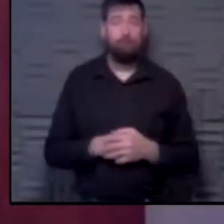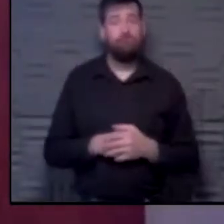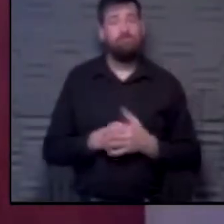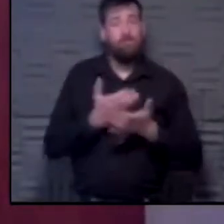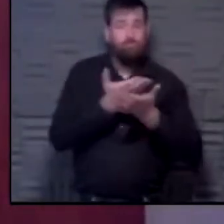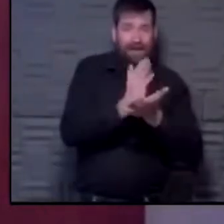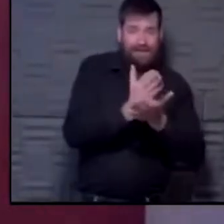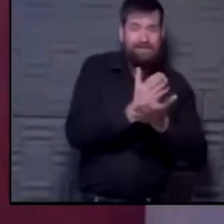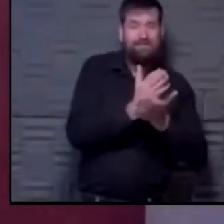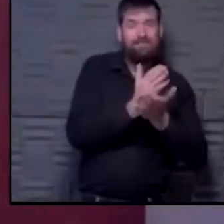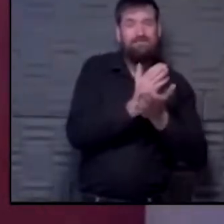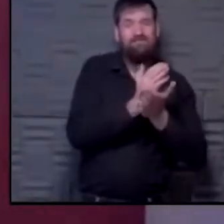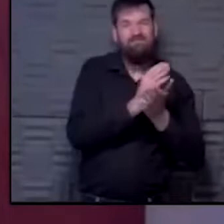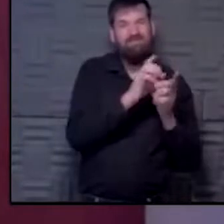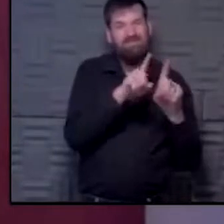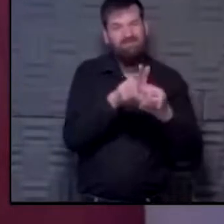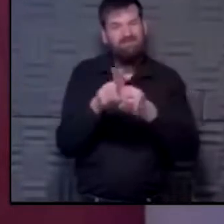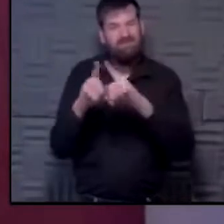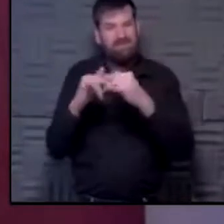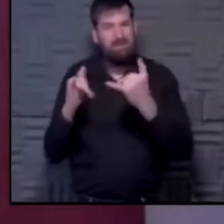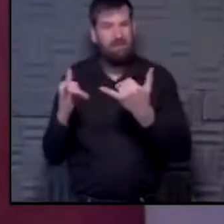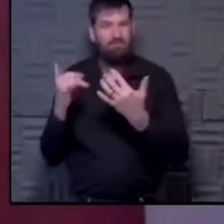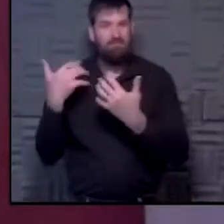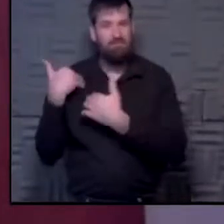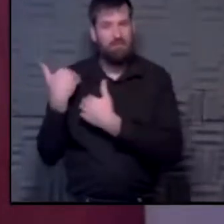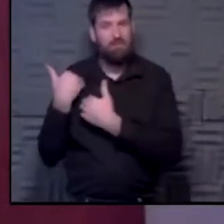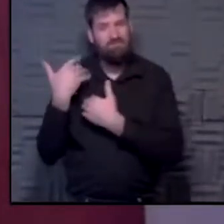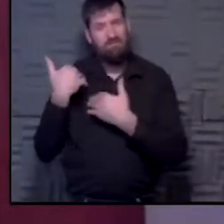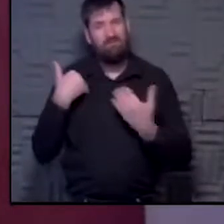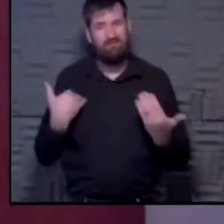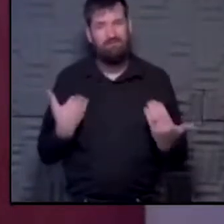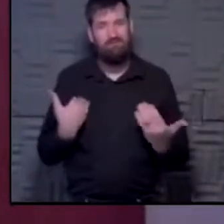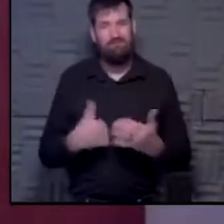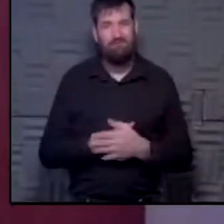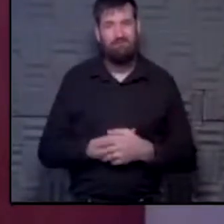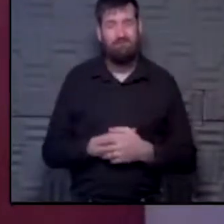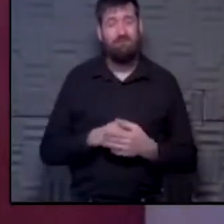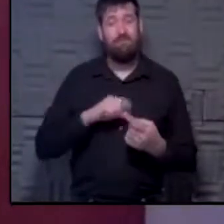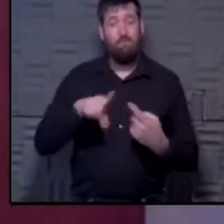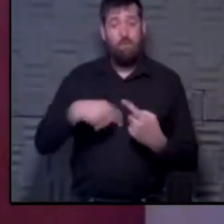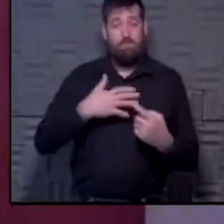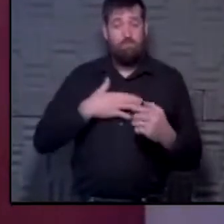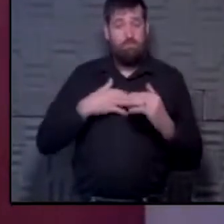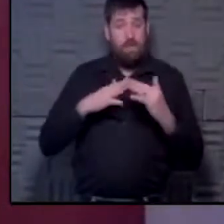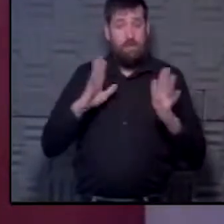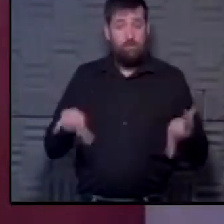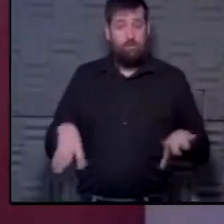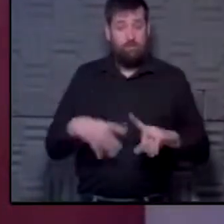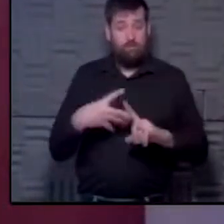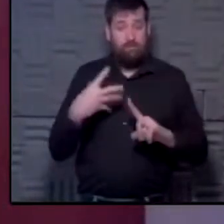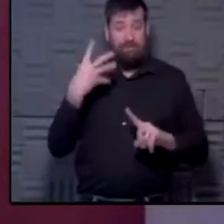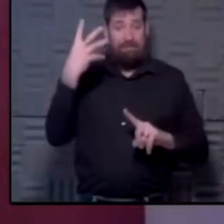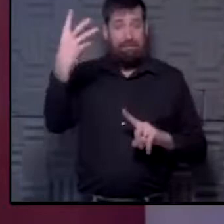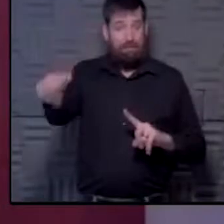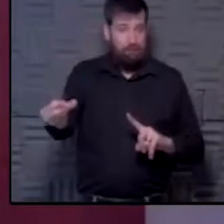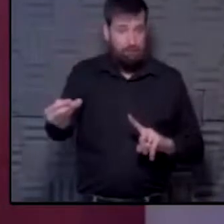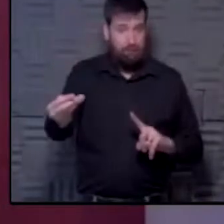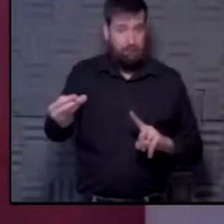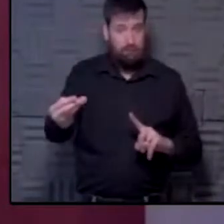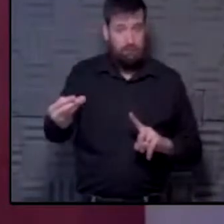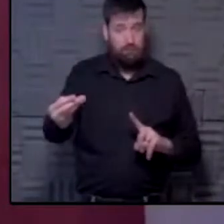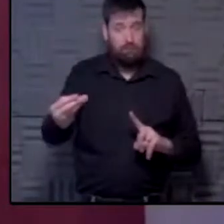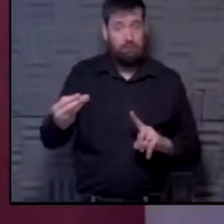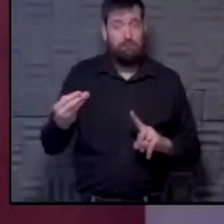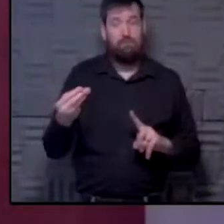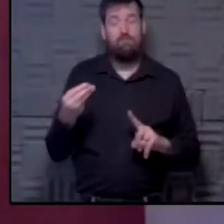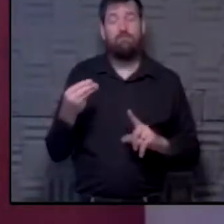come responsibilities. And so when I leave my home and